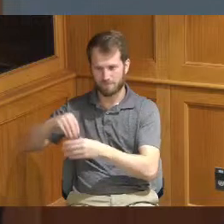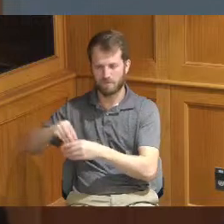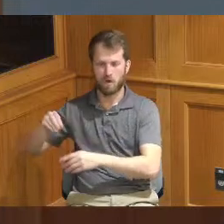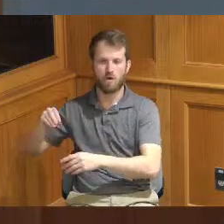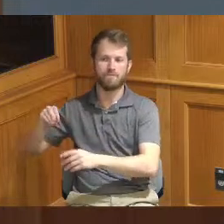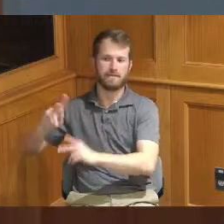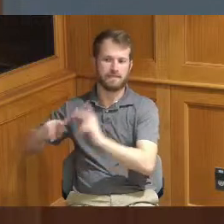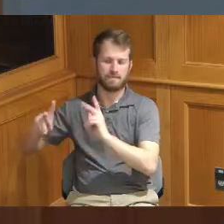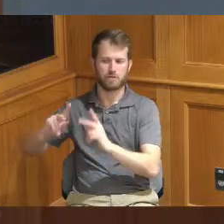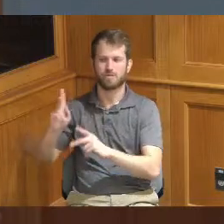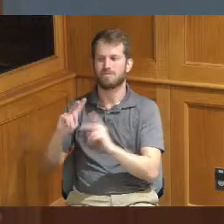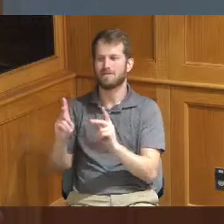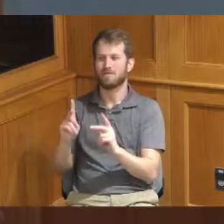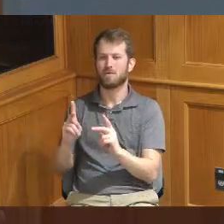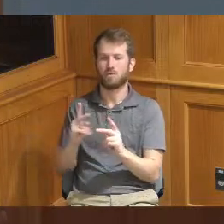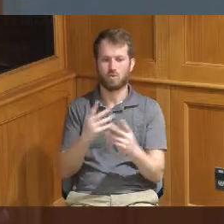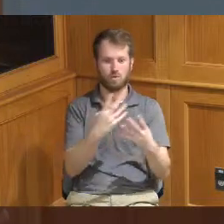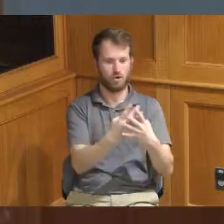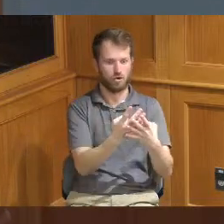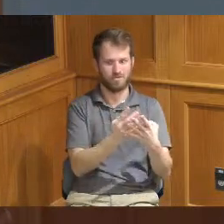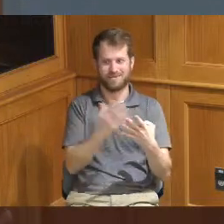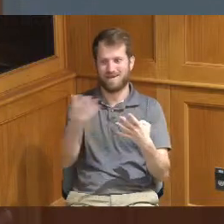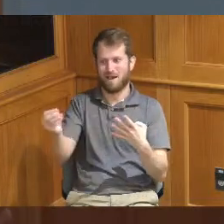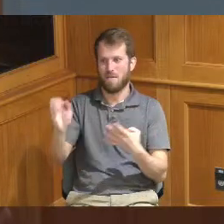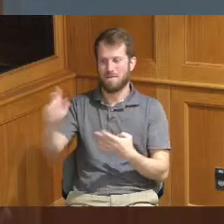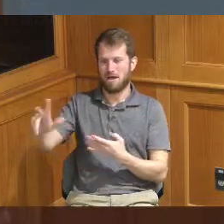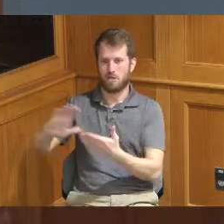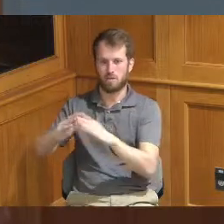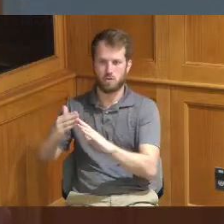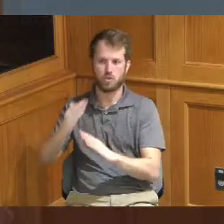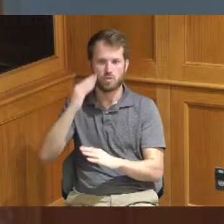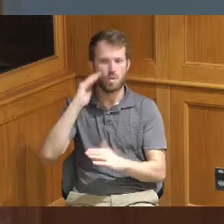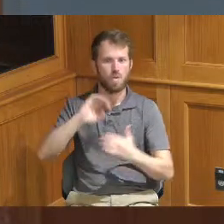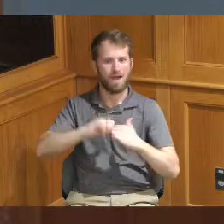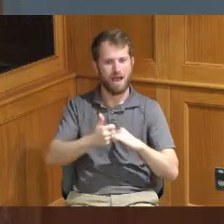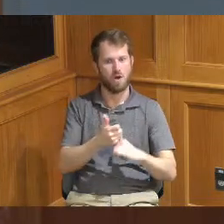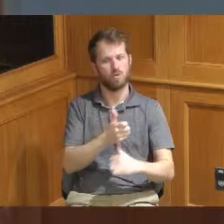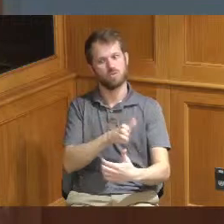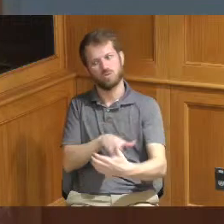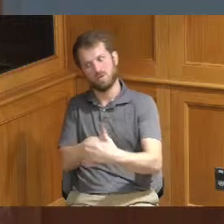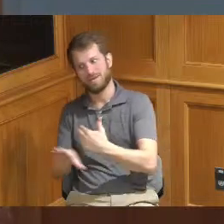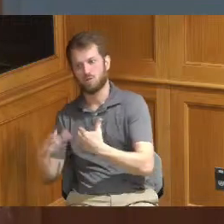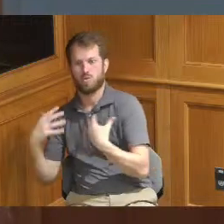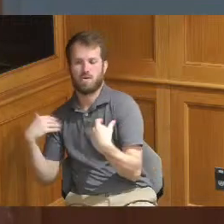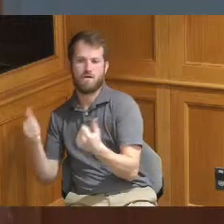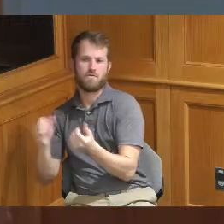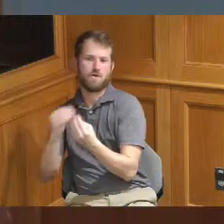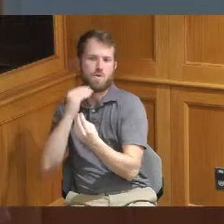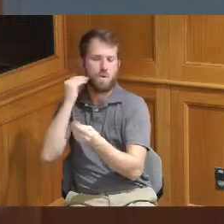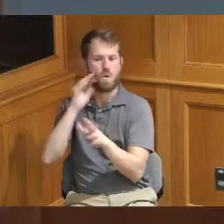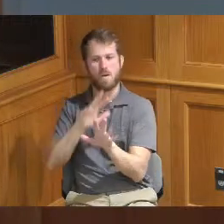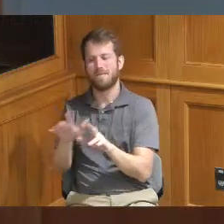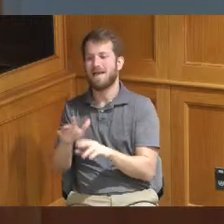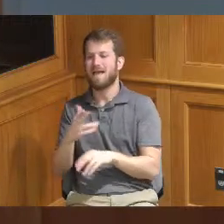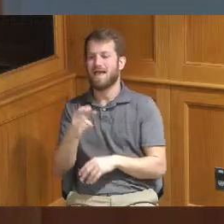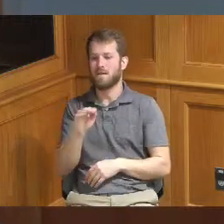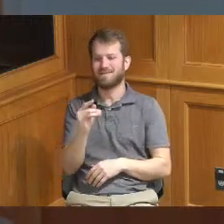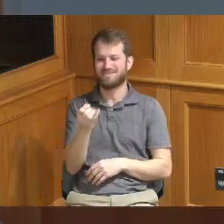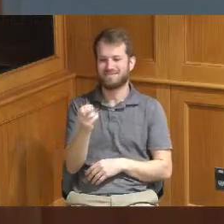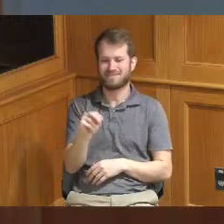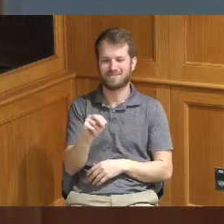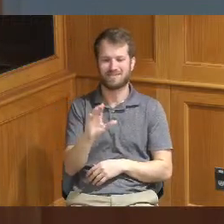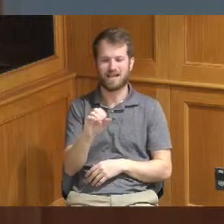that they know how they can enter into a recovery home and have a safe, supported place to live. Those with MOUD who are in treatment,